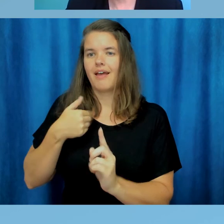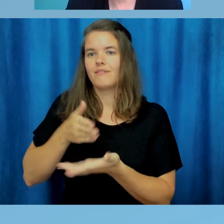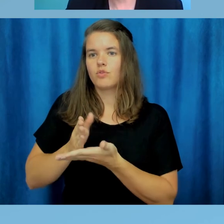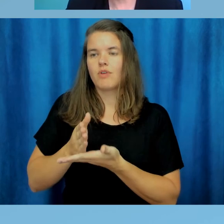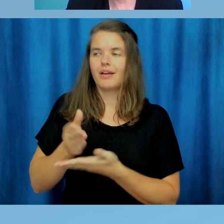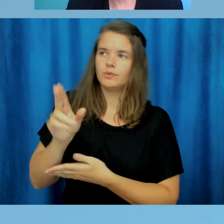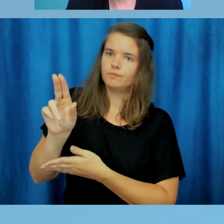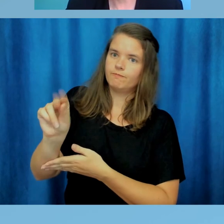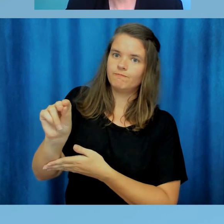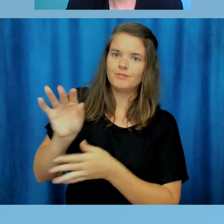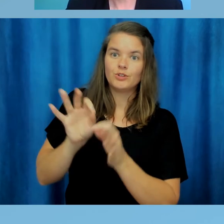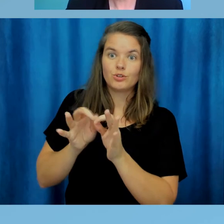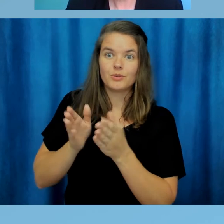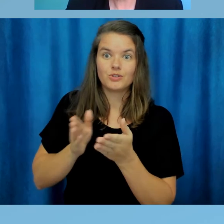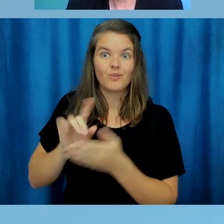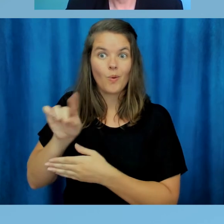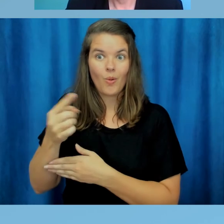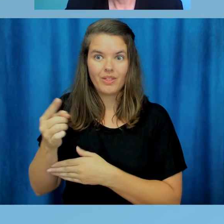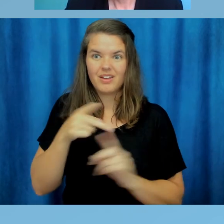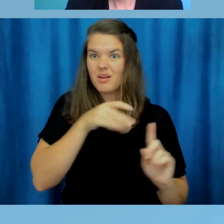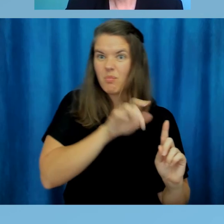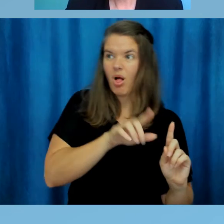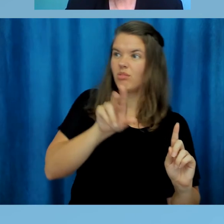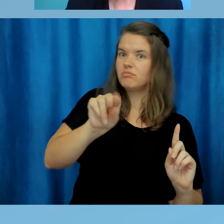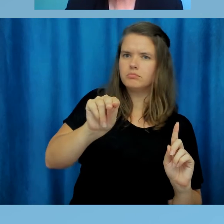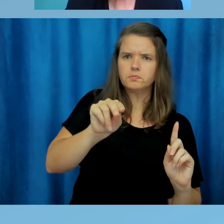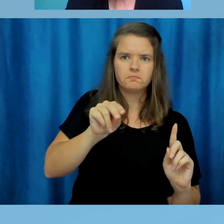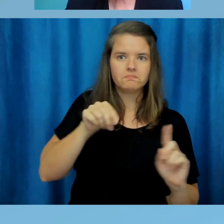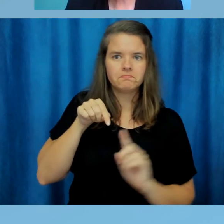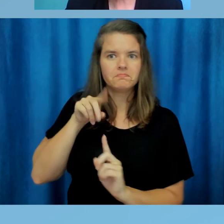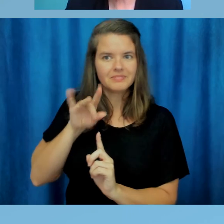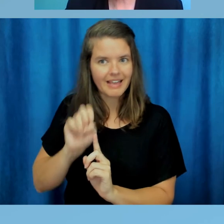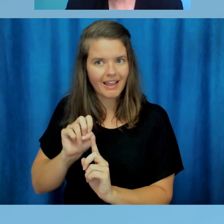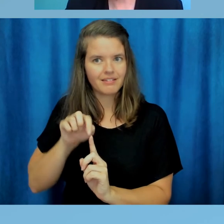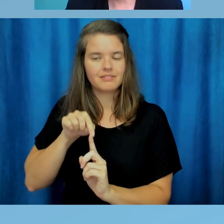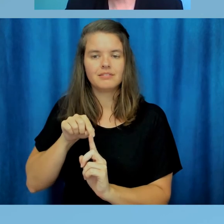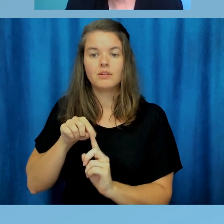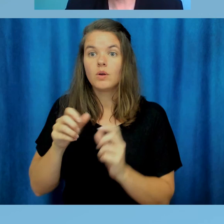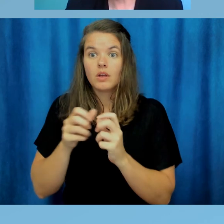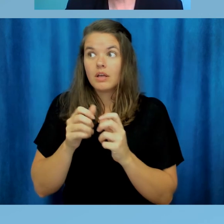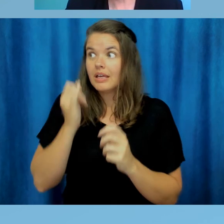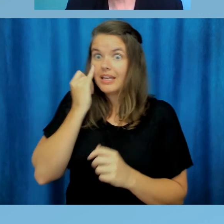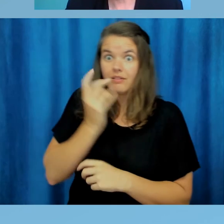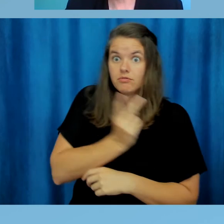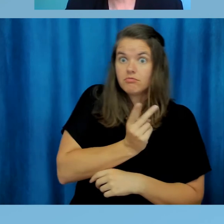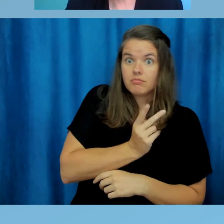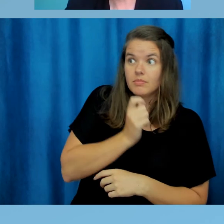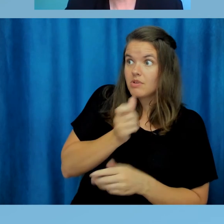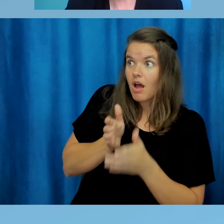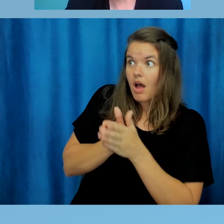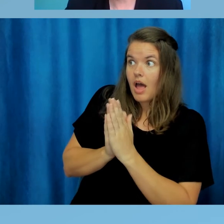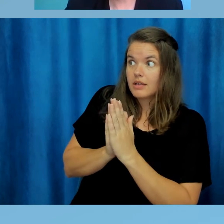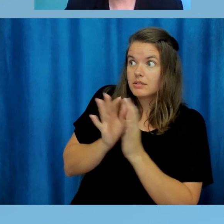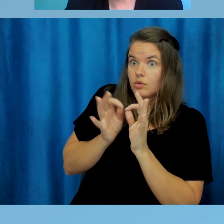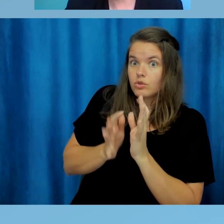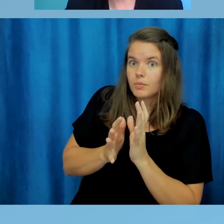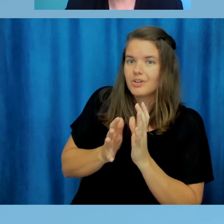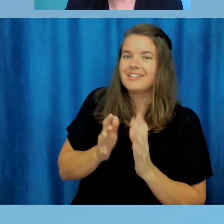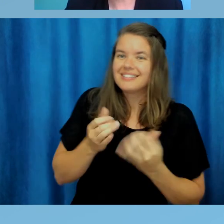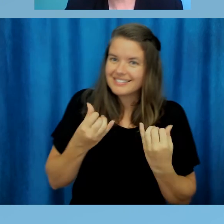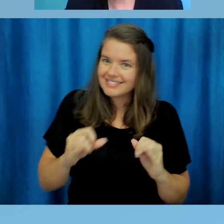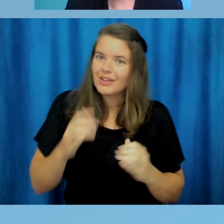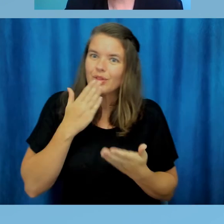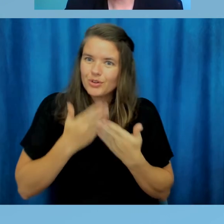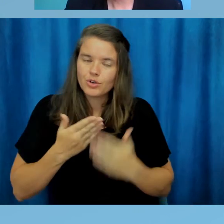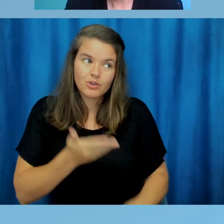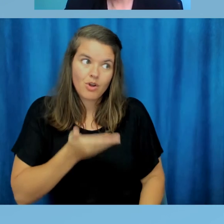decline interpreting services. Even without the request, it is best to offer interpreting services in this situation because not